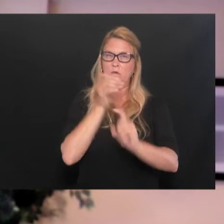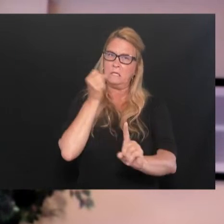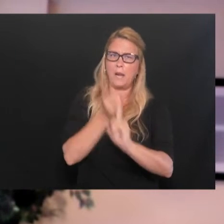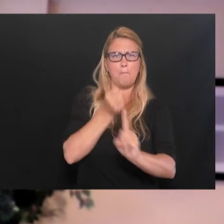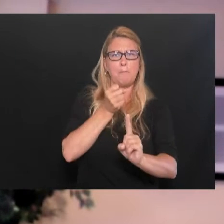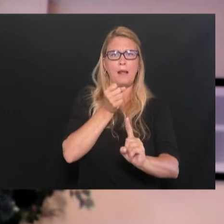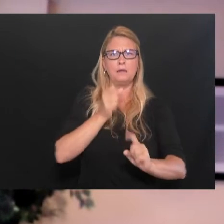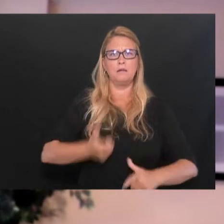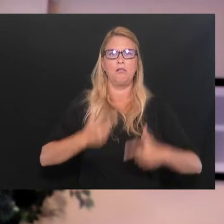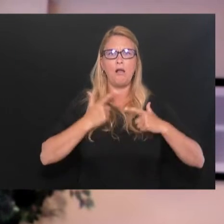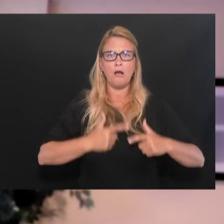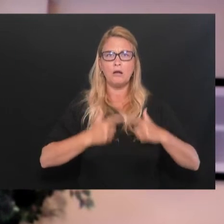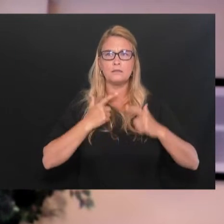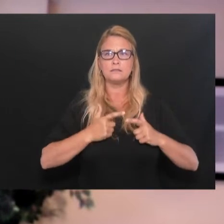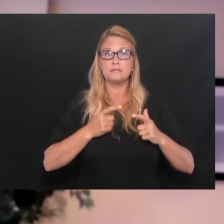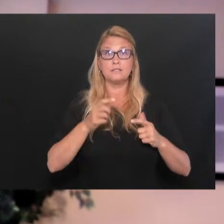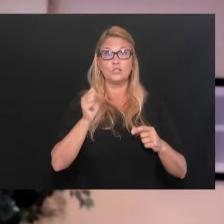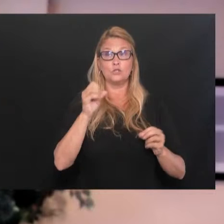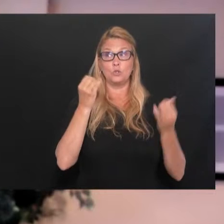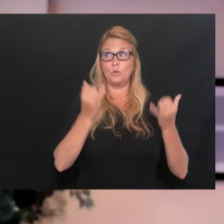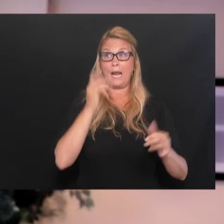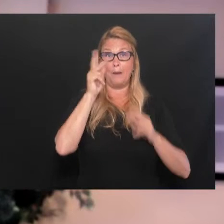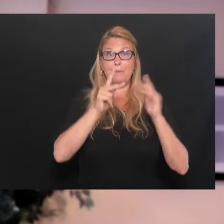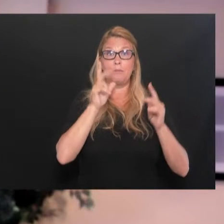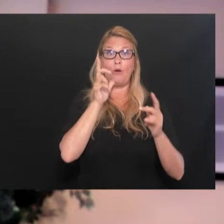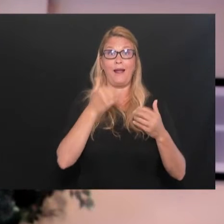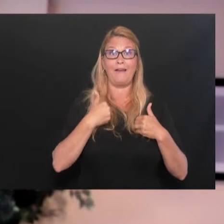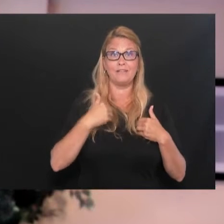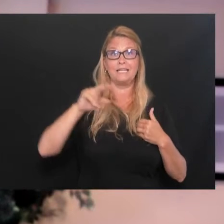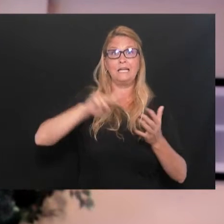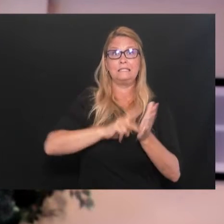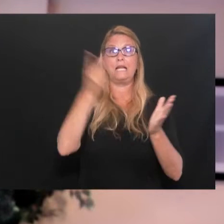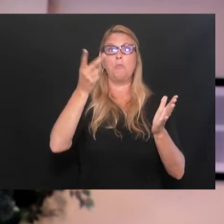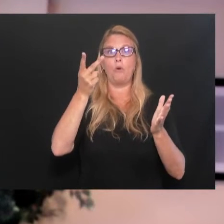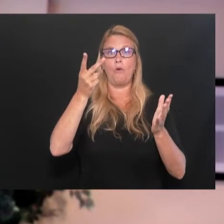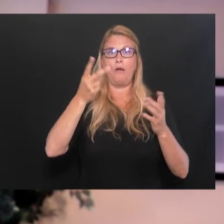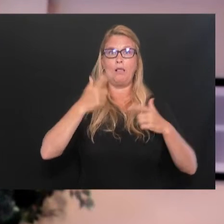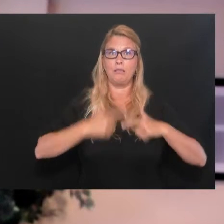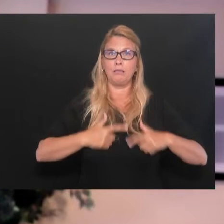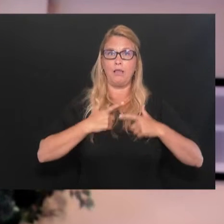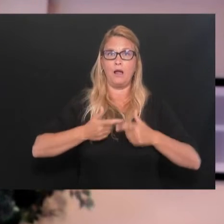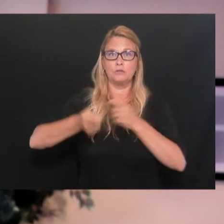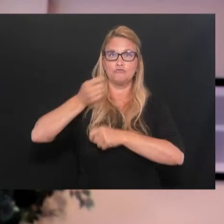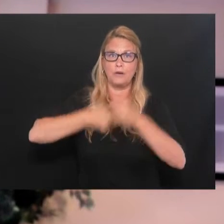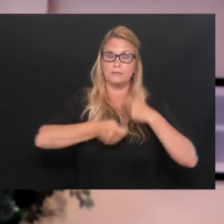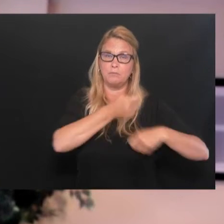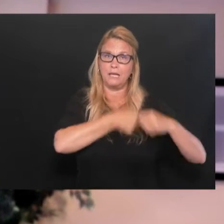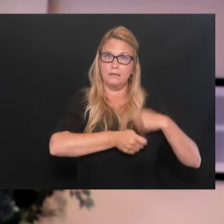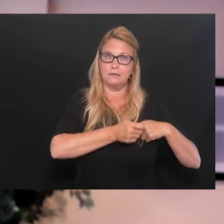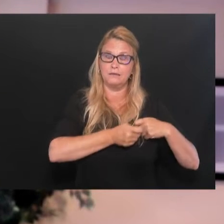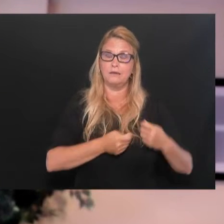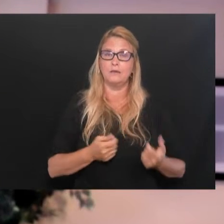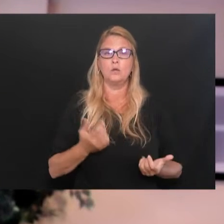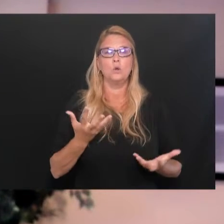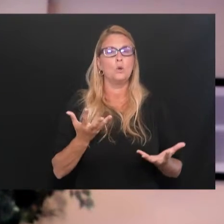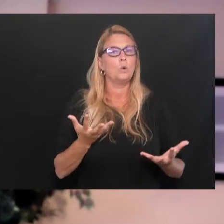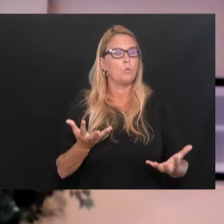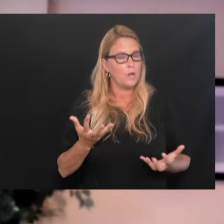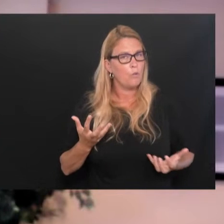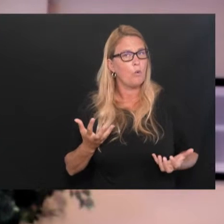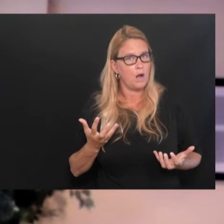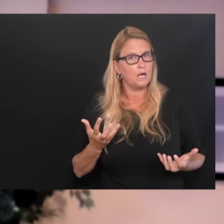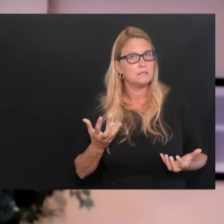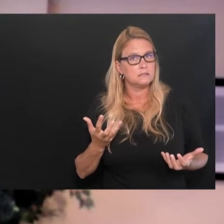have double lung transplant to replace the lungs that were destroyed by COVID-19. So we really want